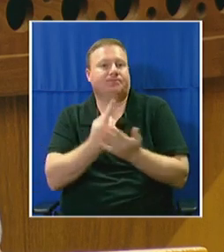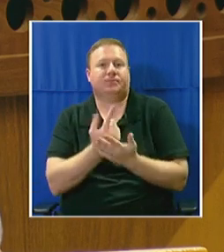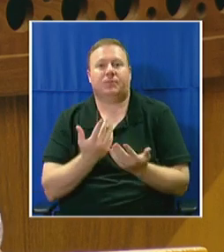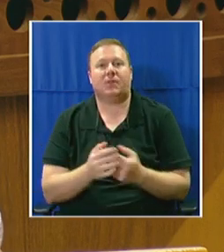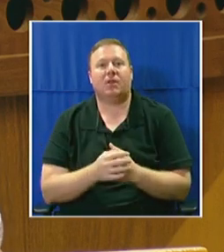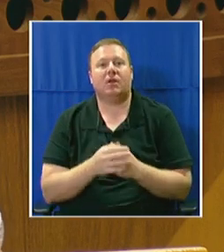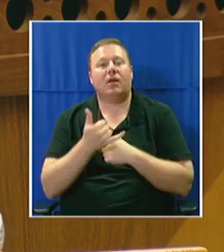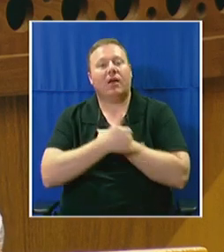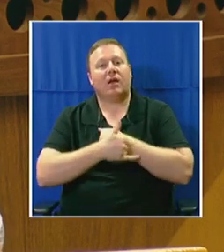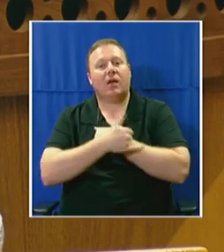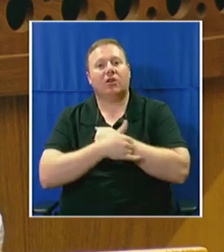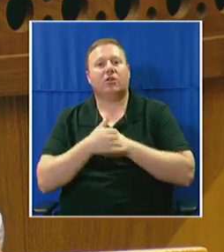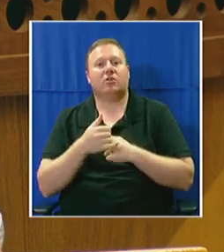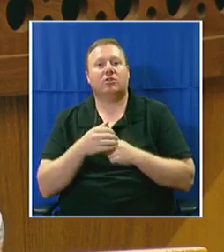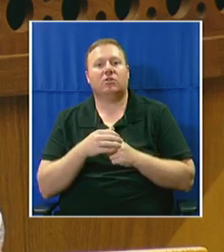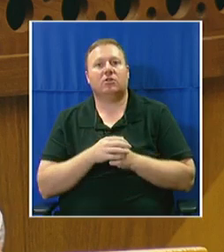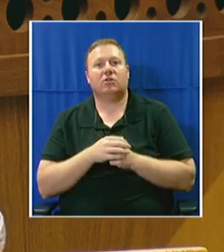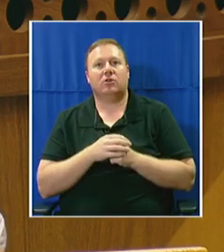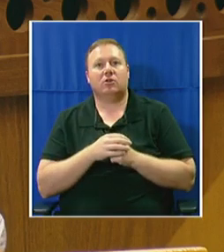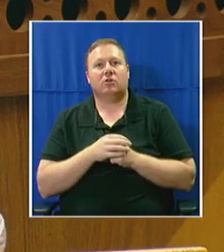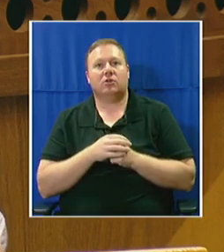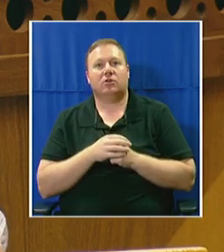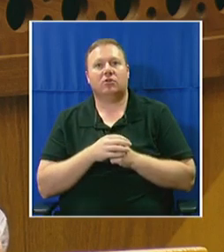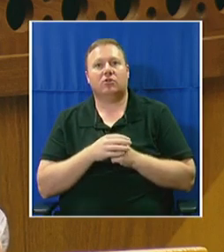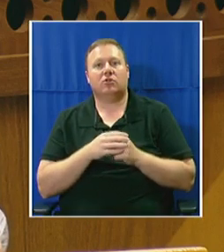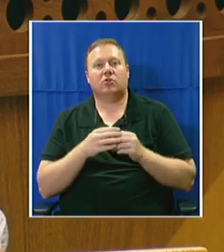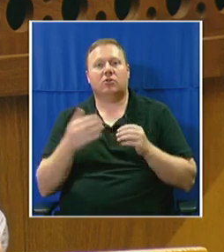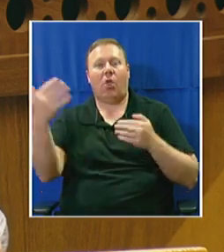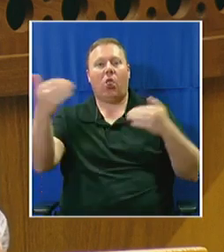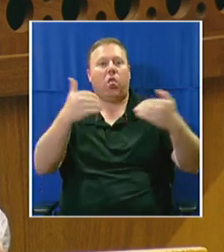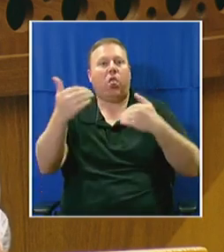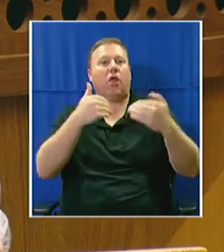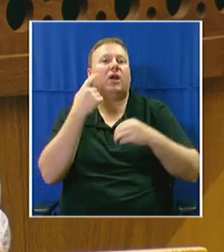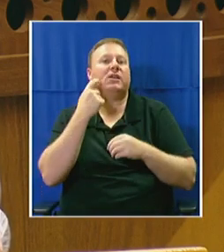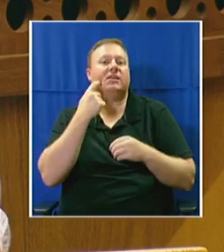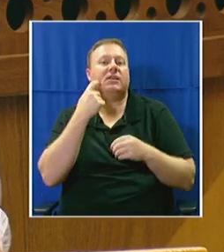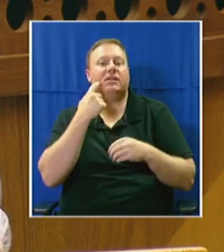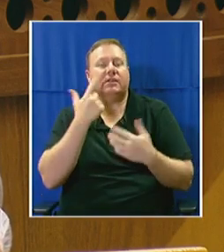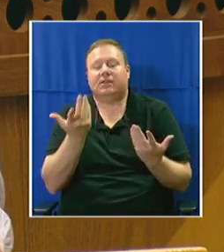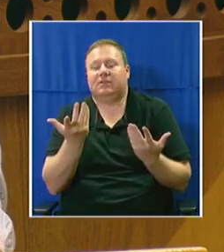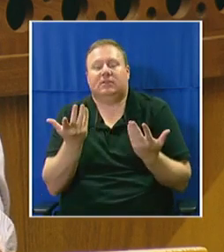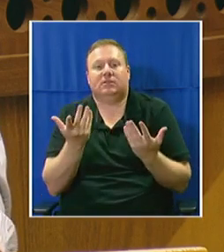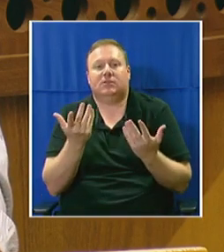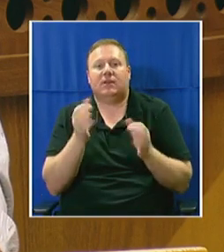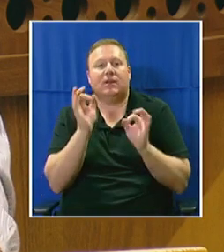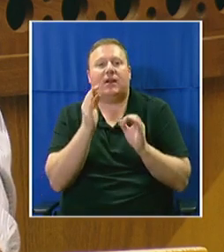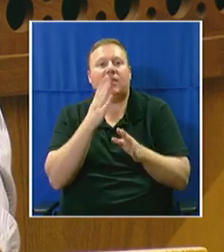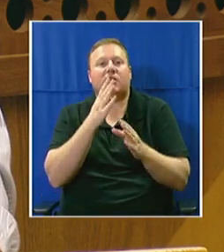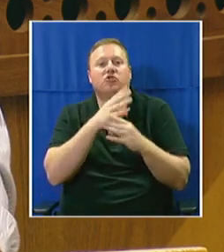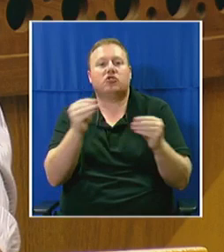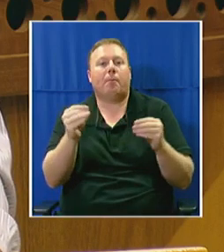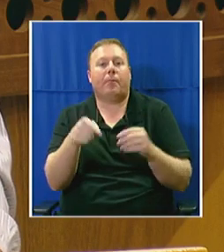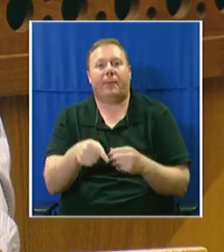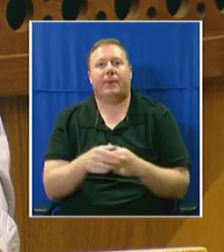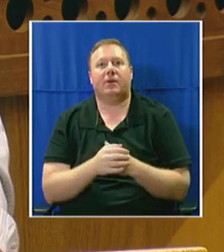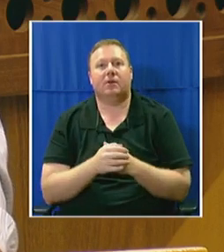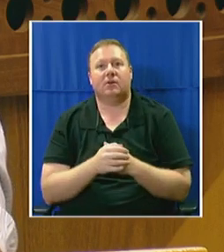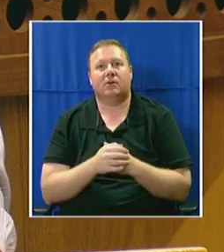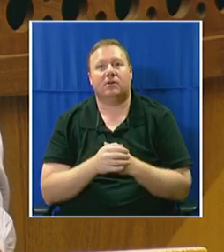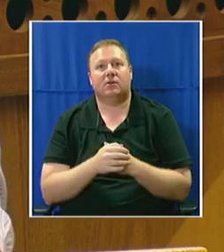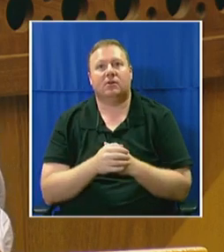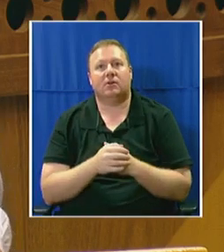against the illegal crossb movement of foreign Nationals Contraband illegal products and services human trafficking